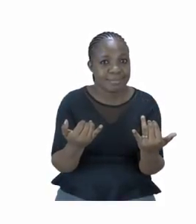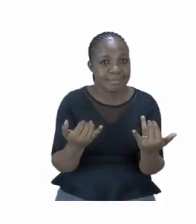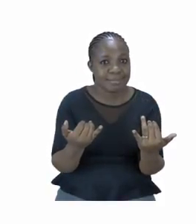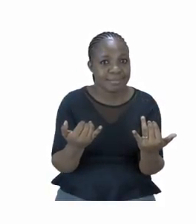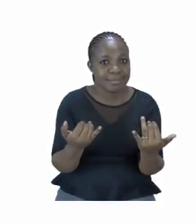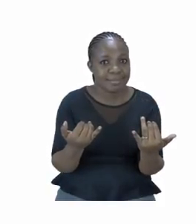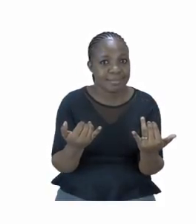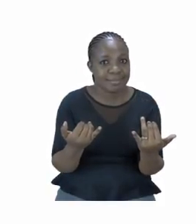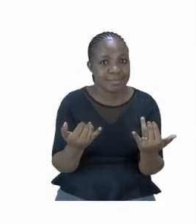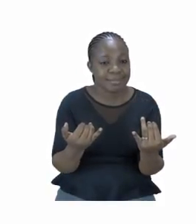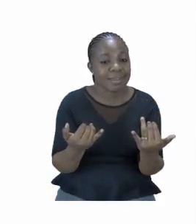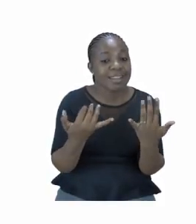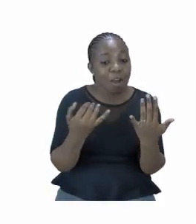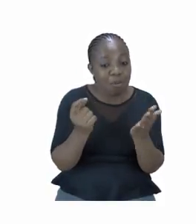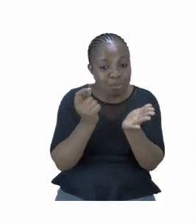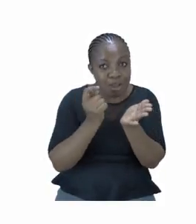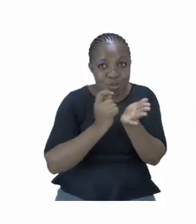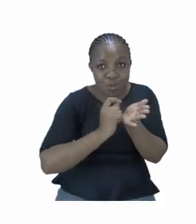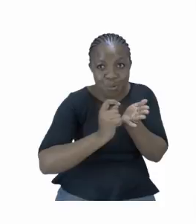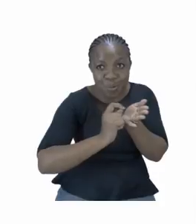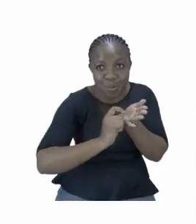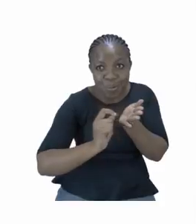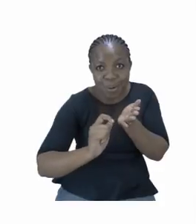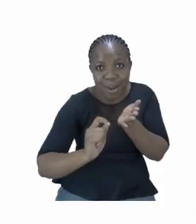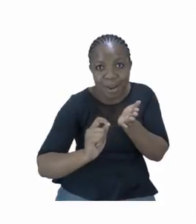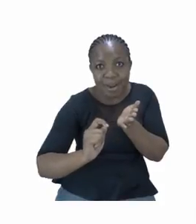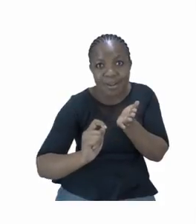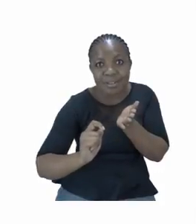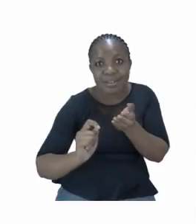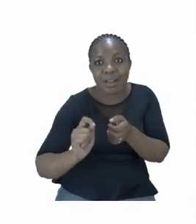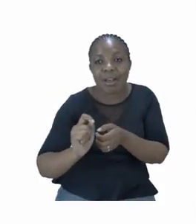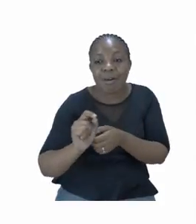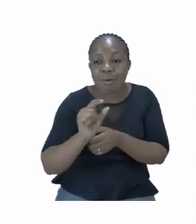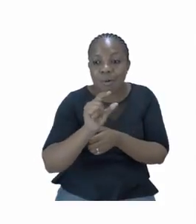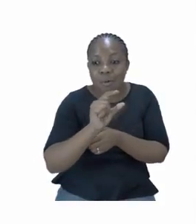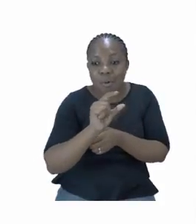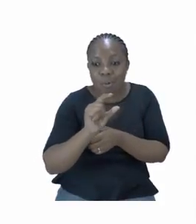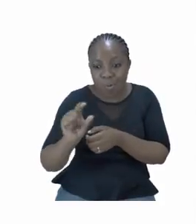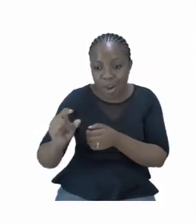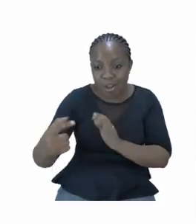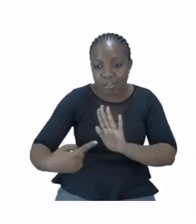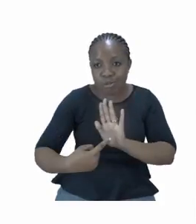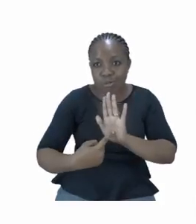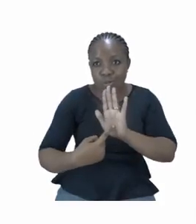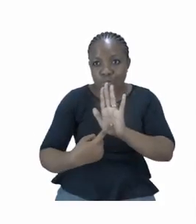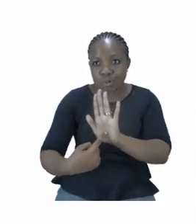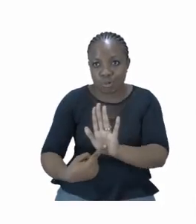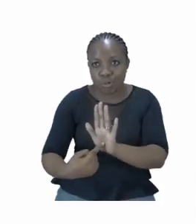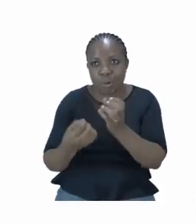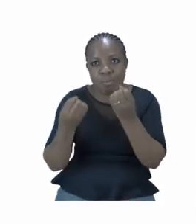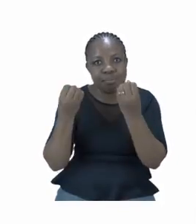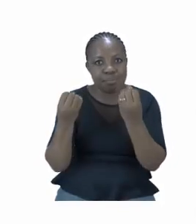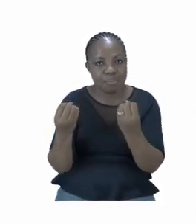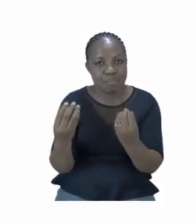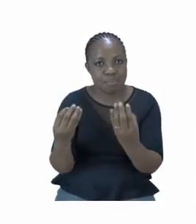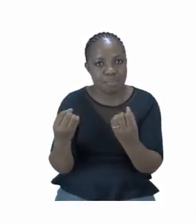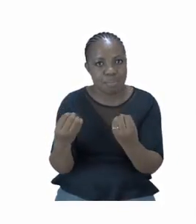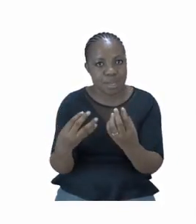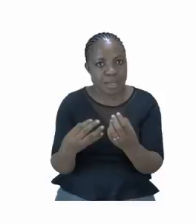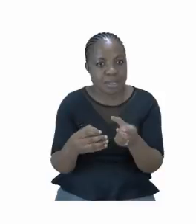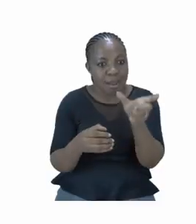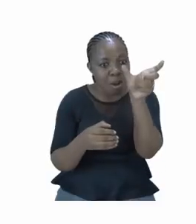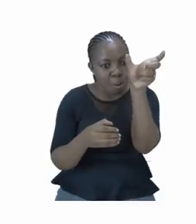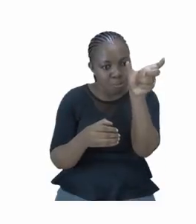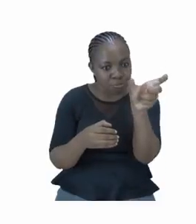plurals. Now, plurals means that there are many things. If it's only one, it